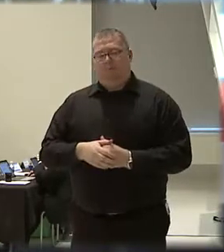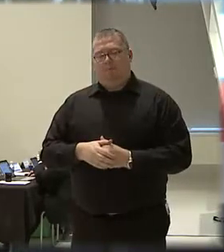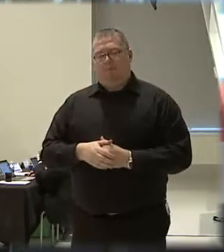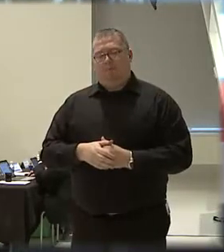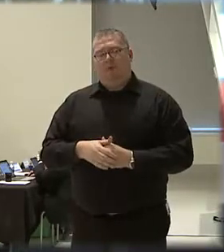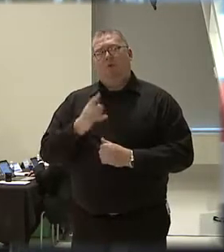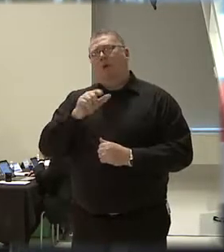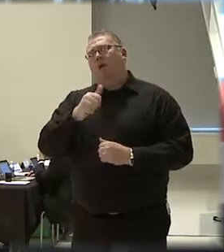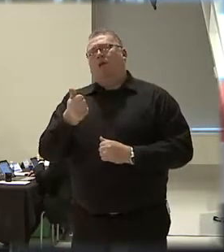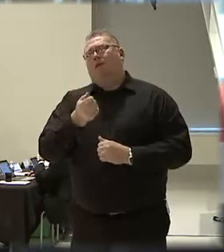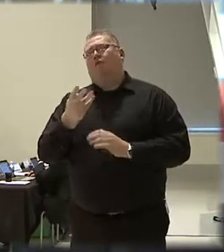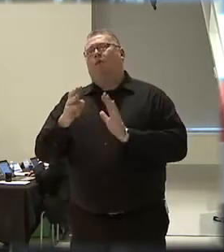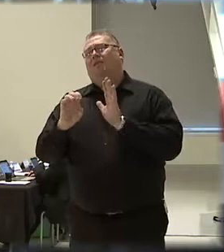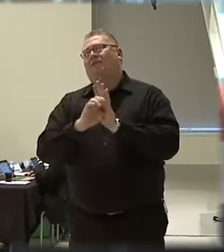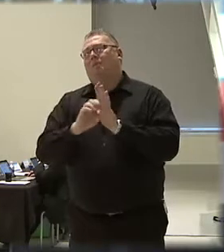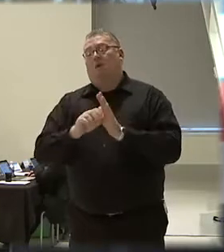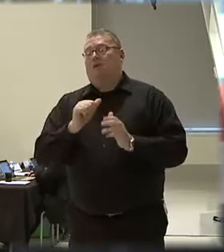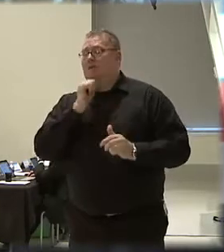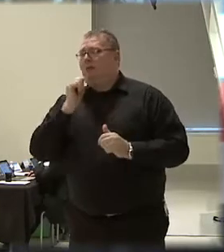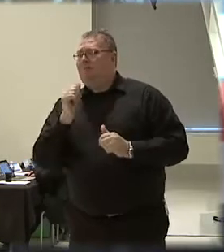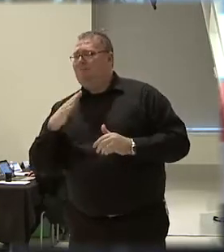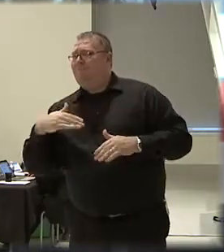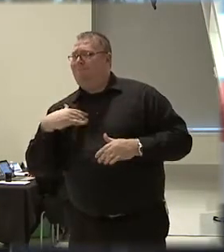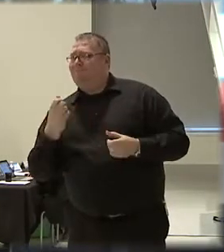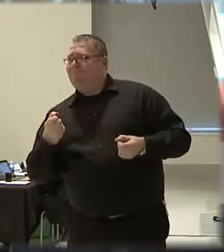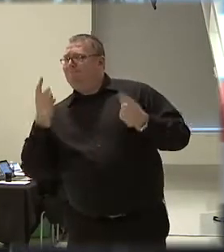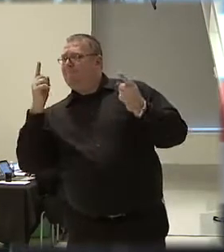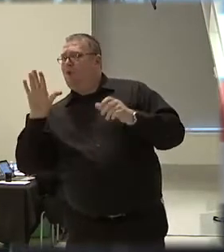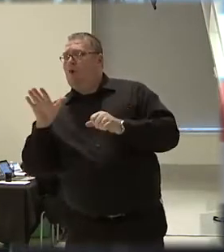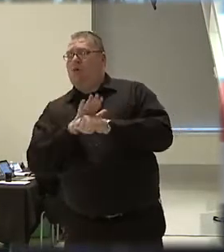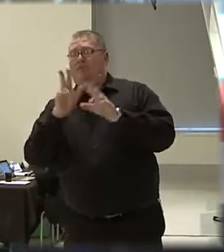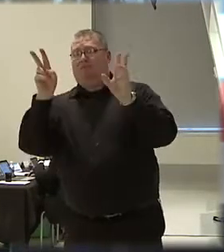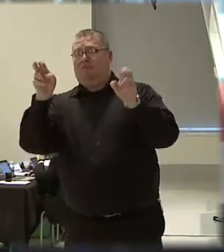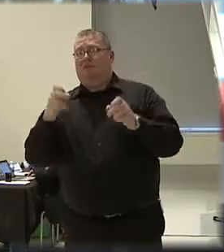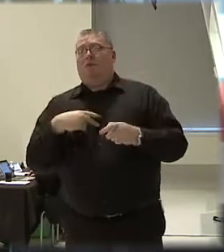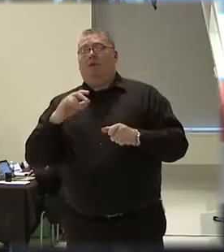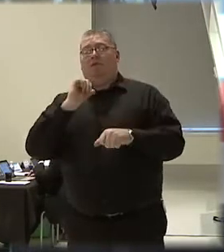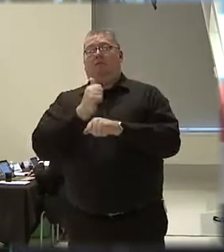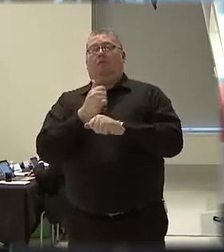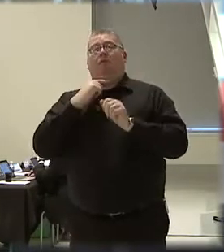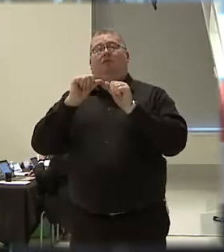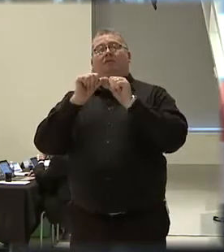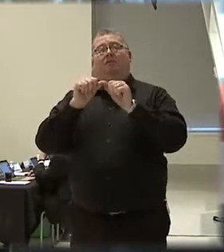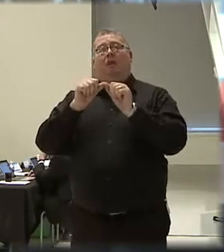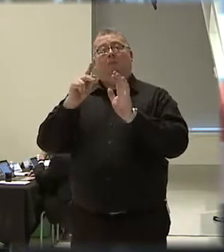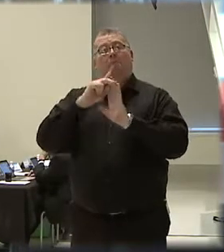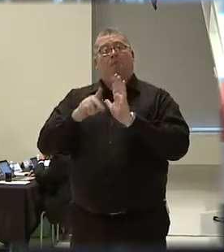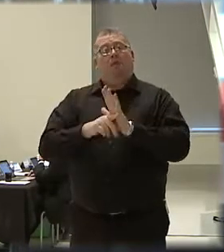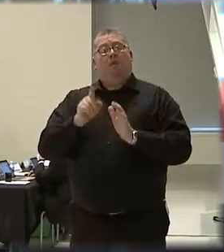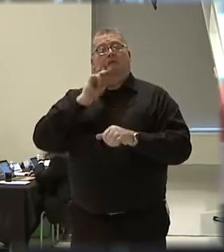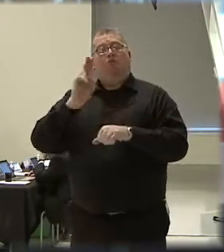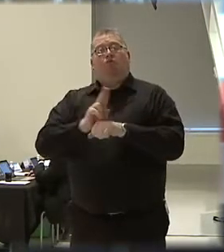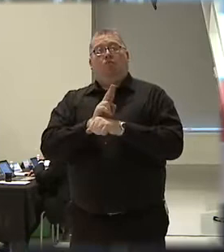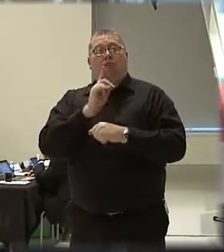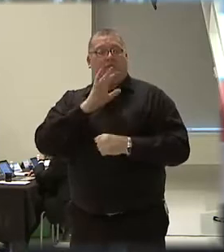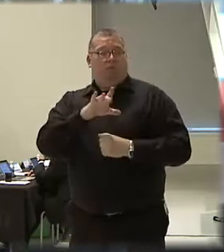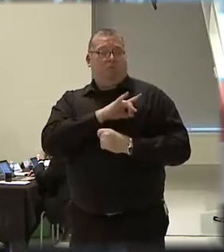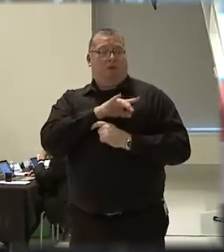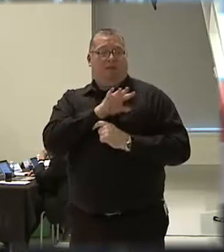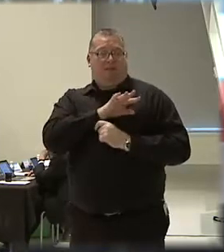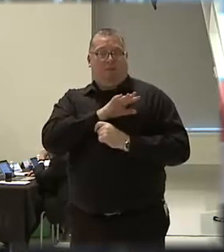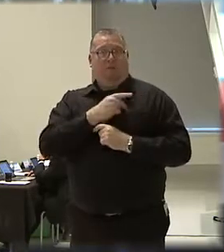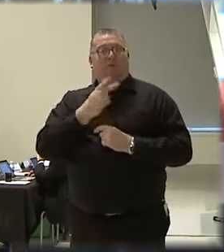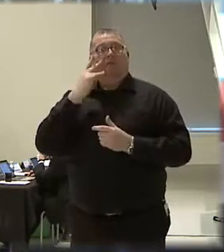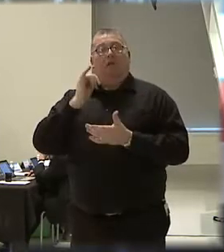a couple of examples of unforeseen issues that must be resolved to create a sustainable policy for the use of body cameras. Through